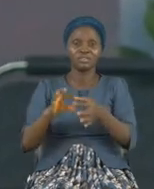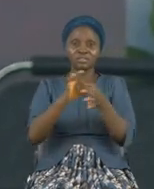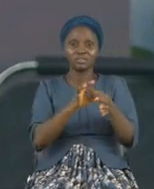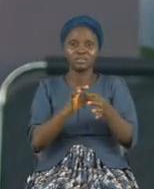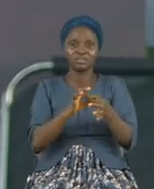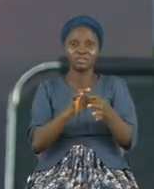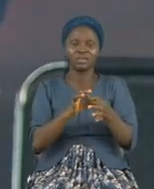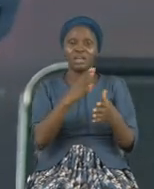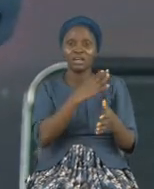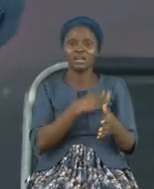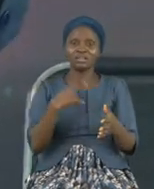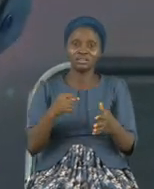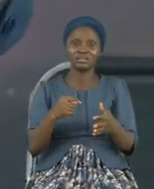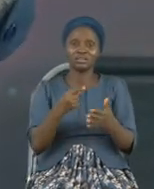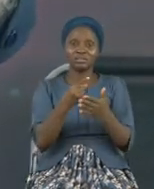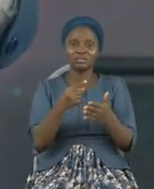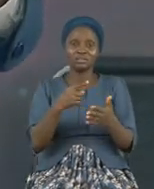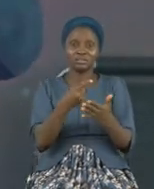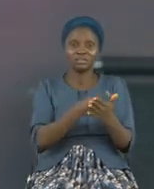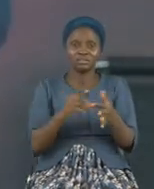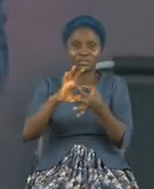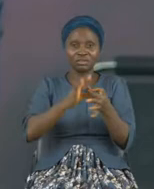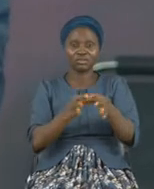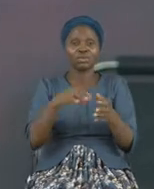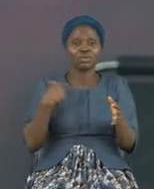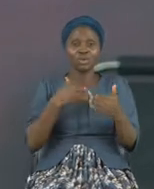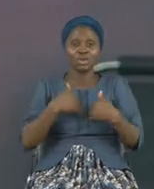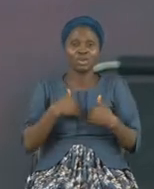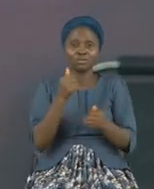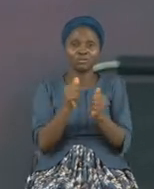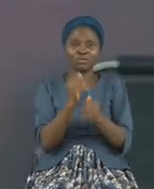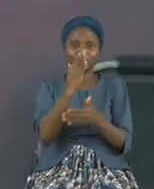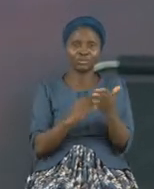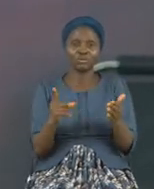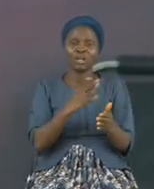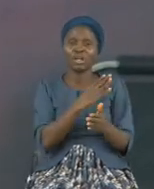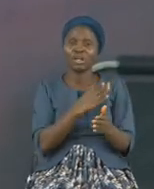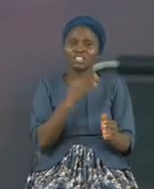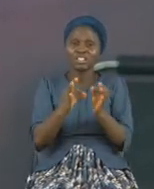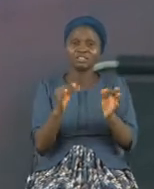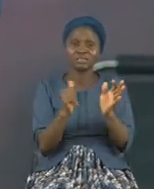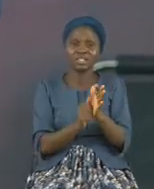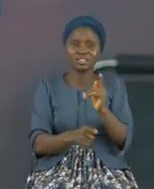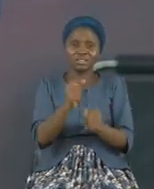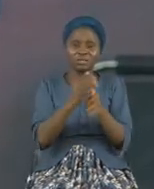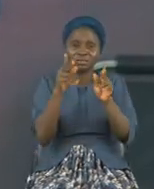somebody. And when somebody walks out on you like that in the church, you feel there's a great loss.